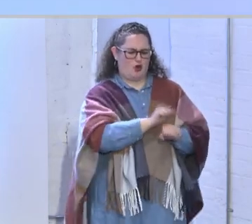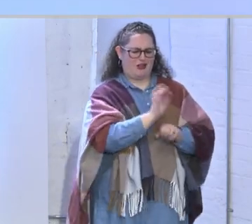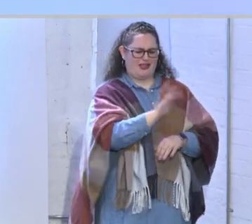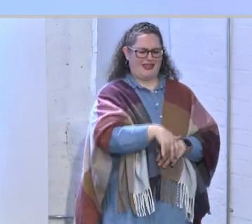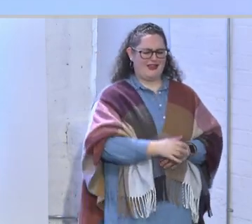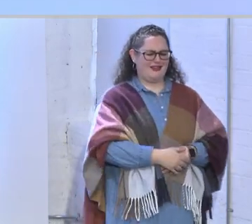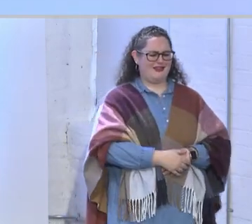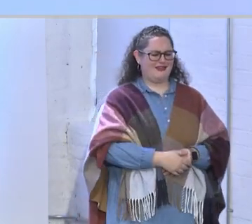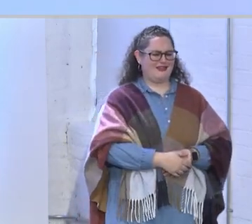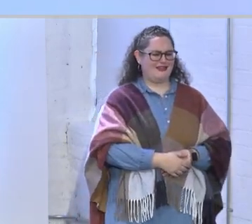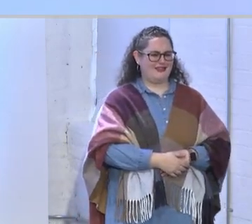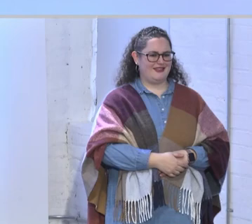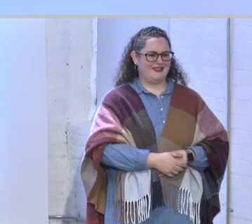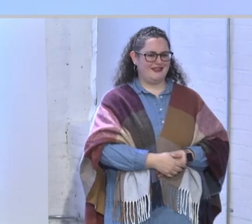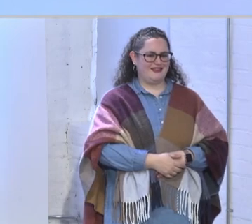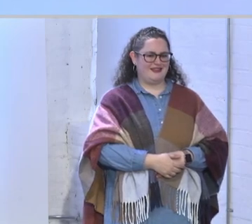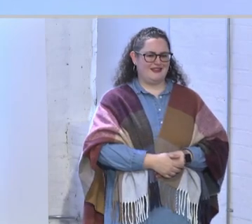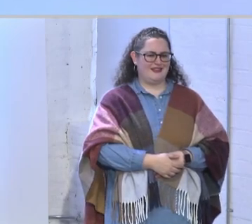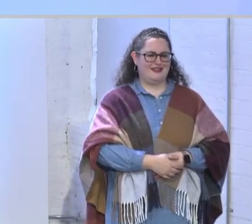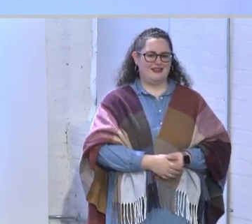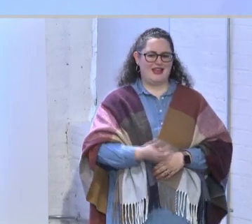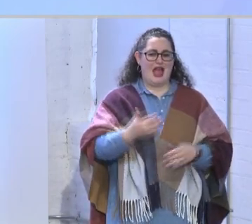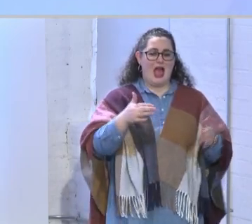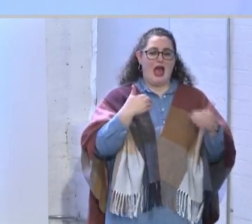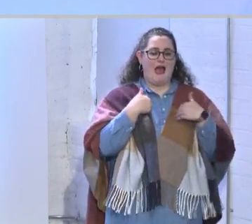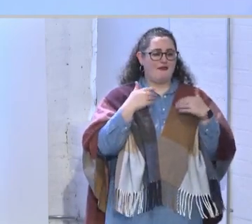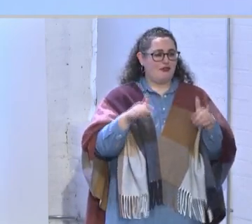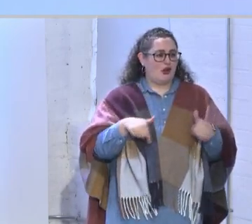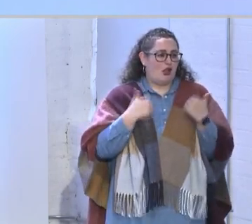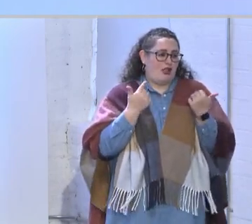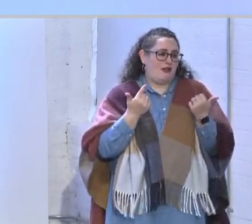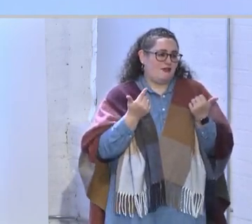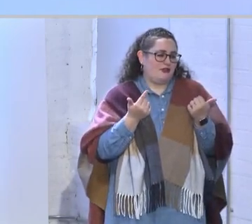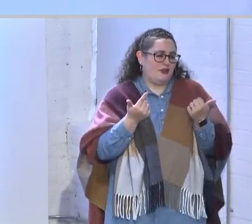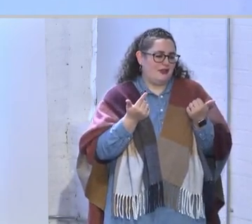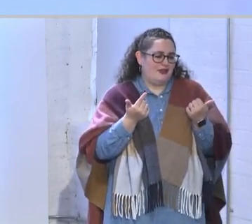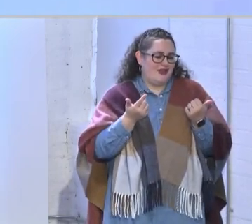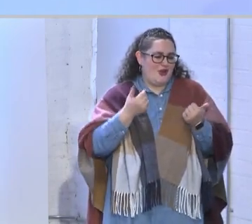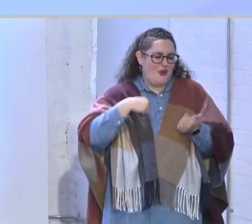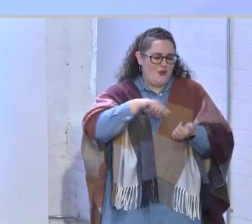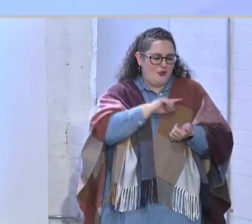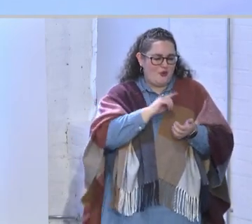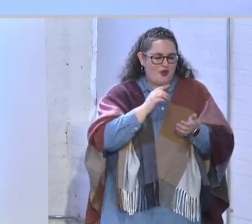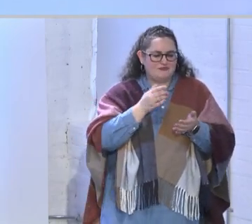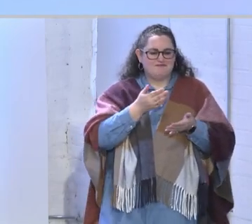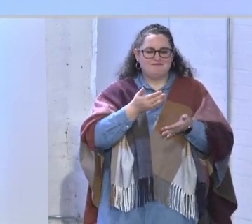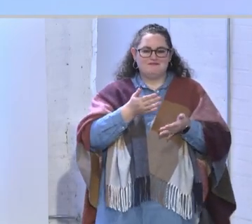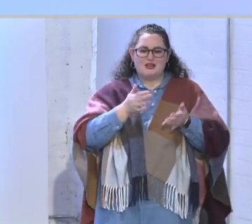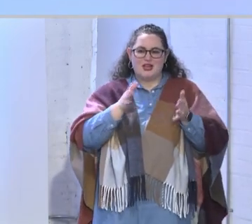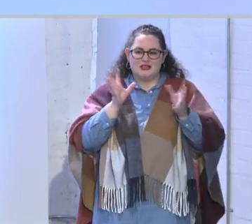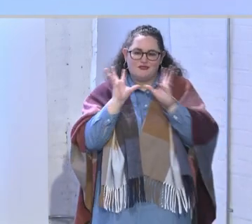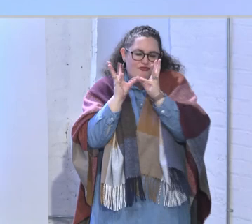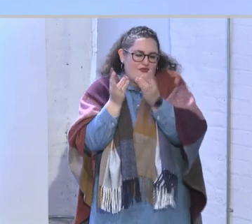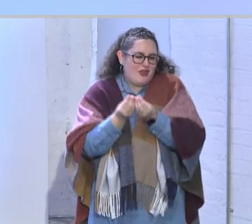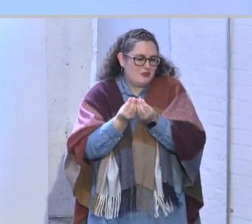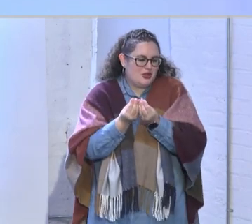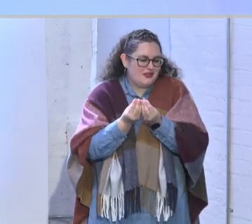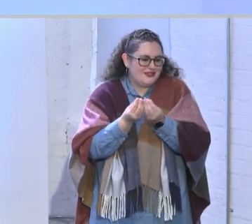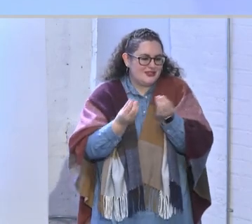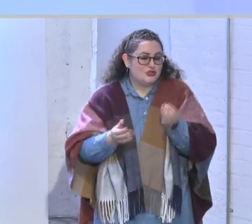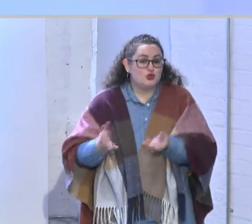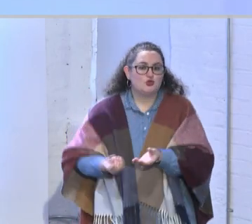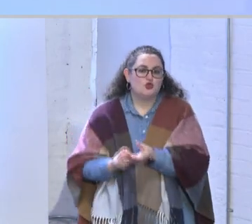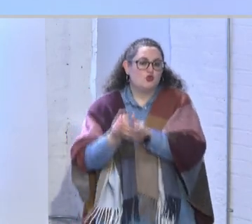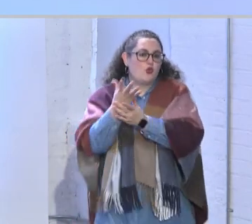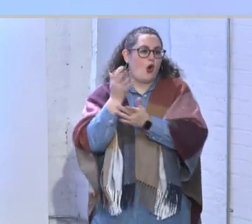use. And so what we want to have in our life is human flourishing as God intended for it. And so it